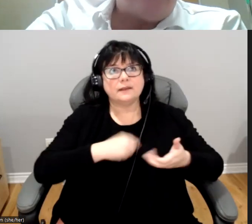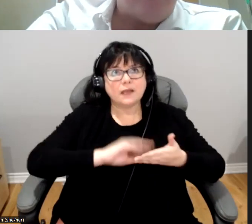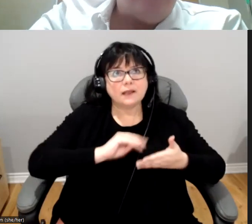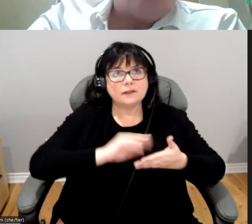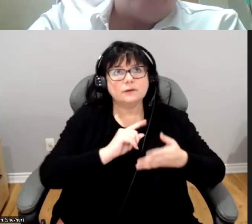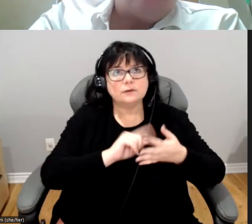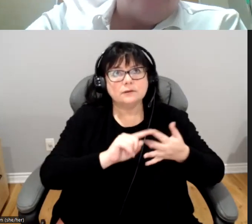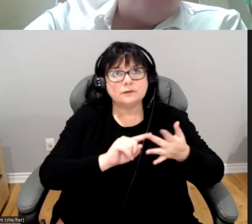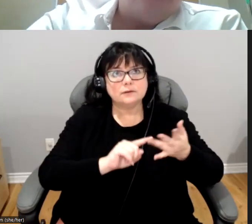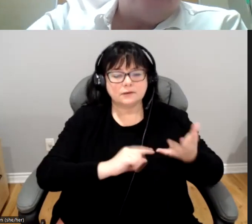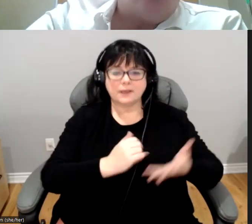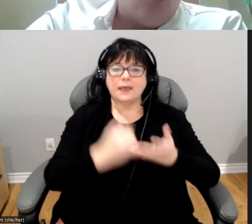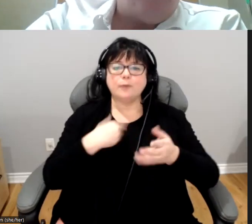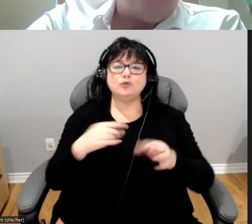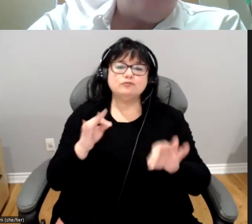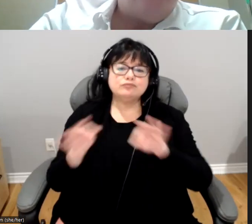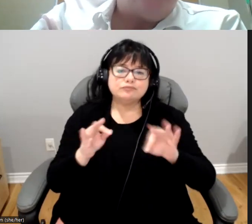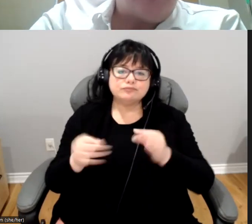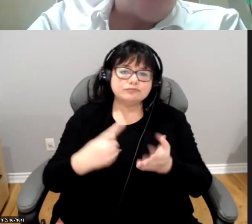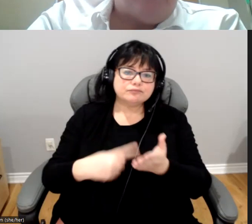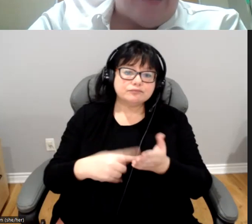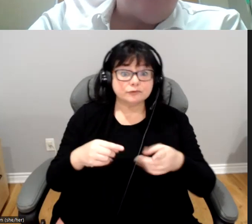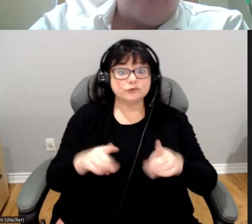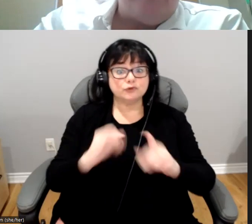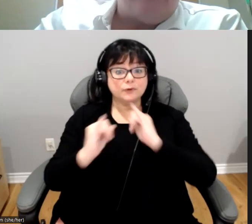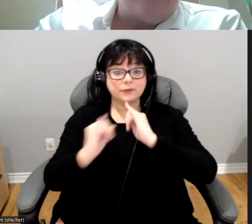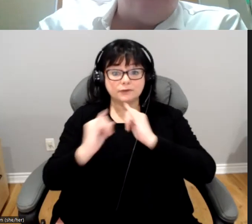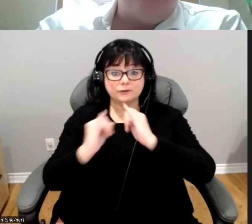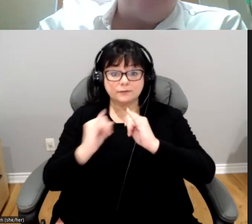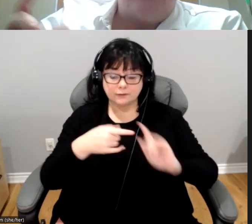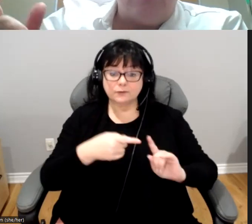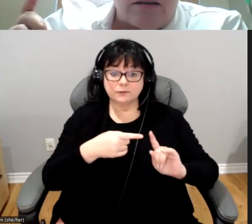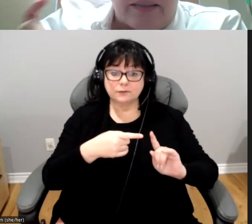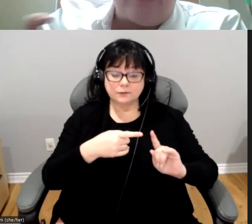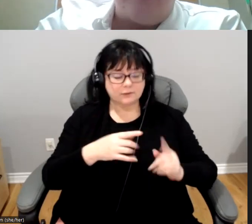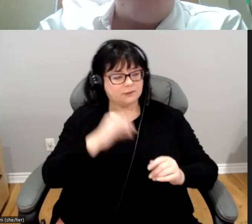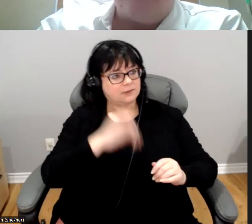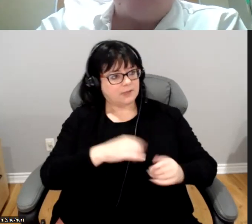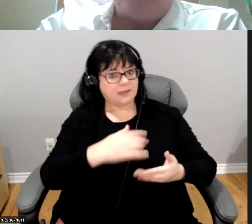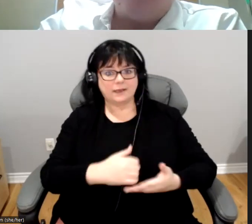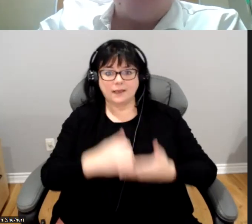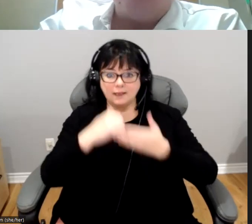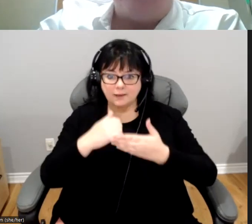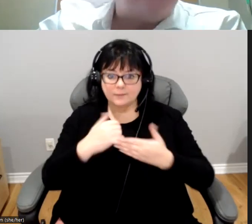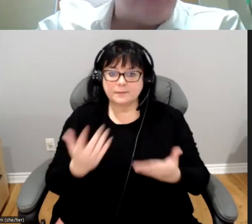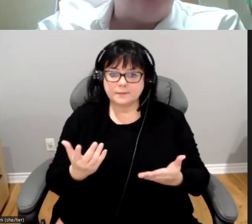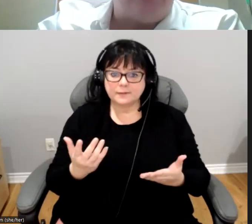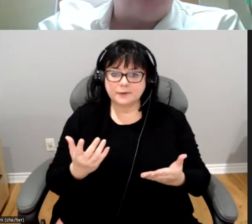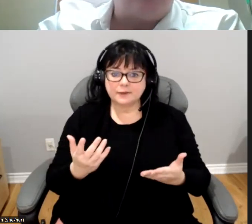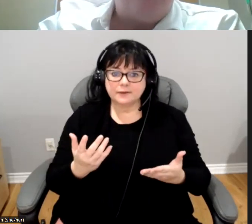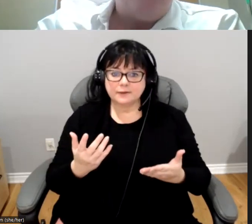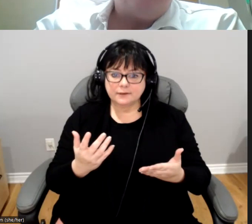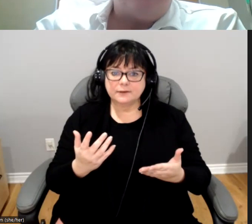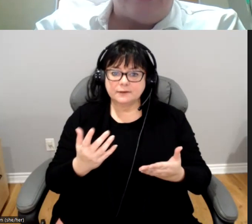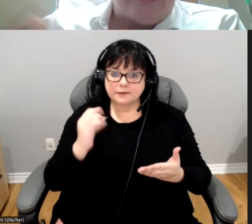play in this work environment that you're hoping to start at, right? That can be a very, very big game